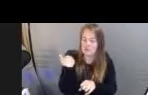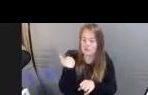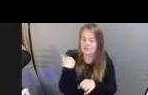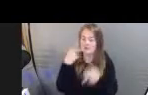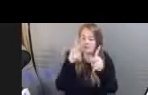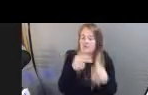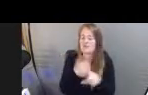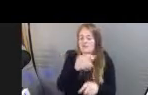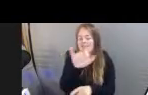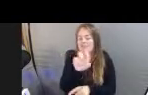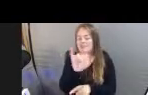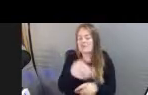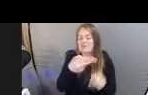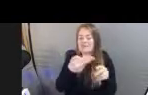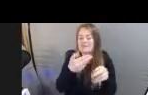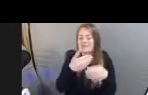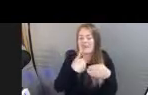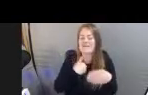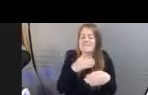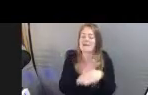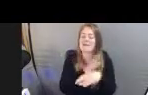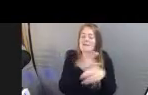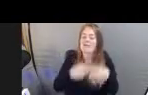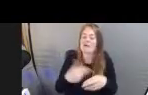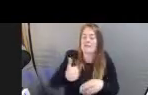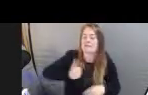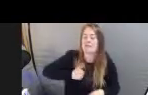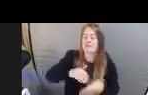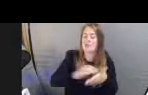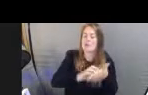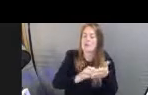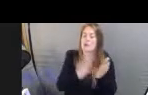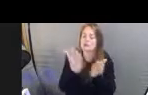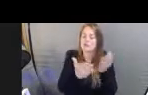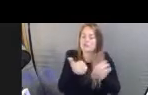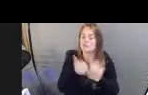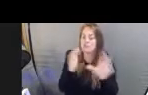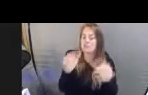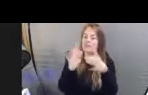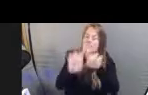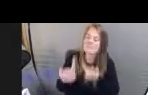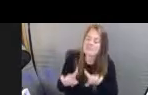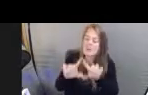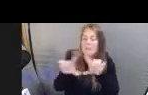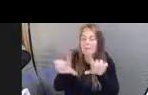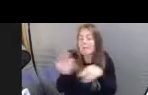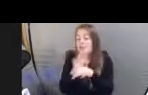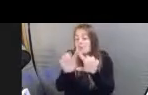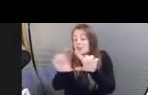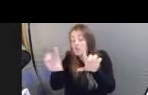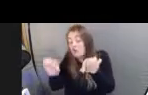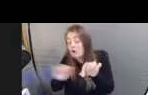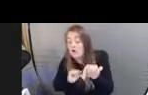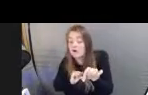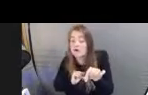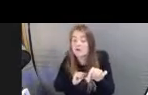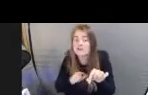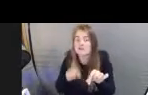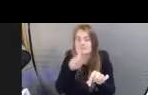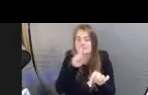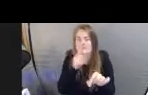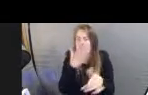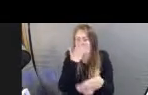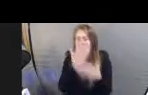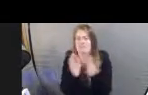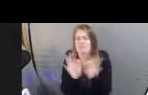Joan, and she has a business called Canadian Braille Services, and she provides things like Braille business cards at super competitive rates. I think it's